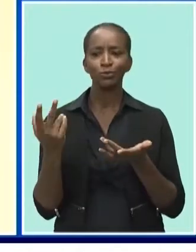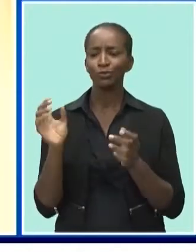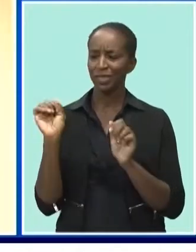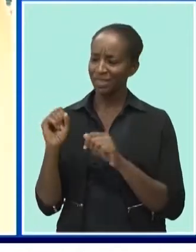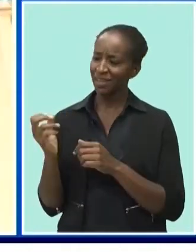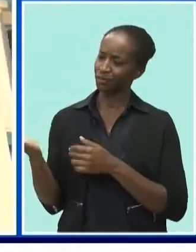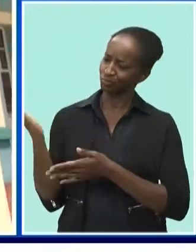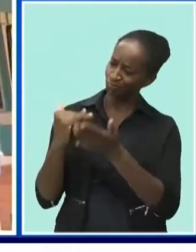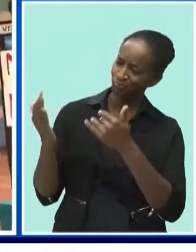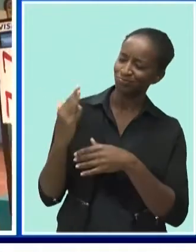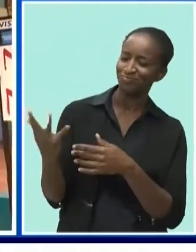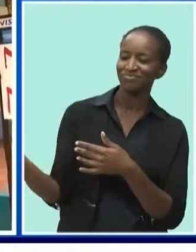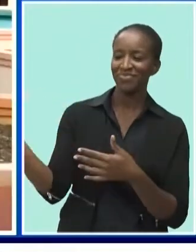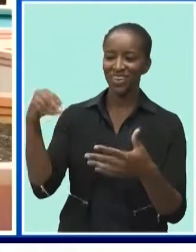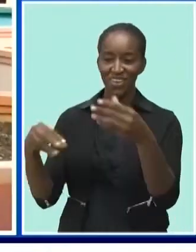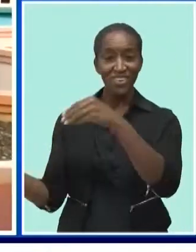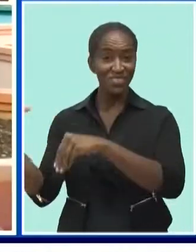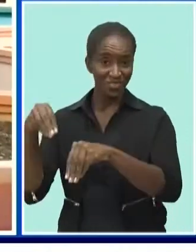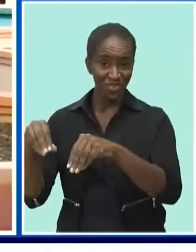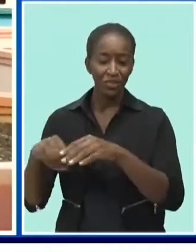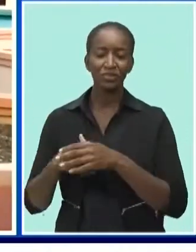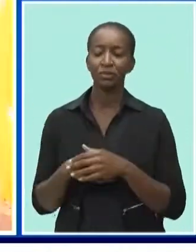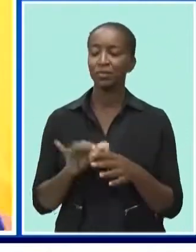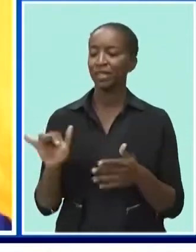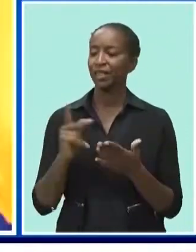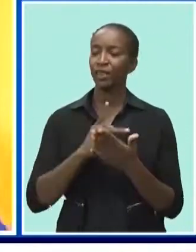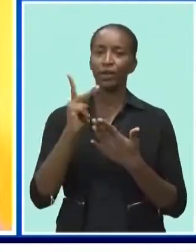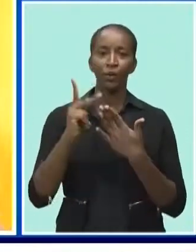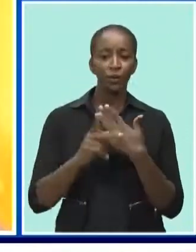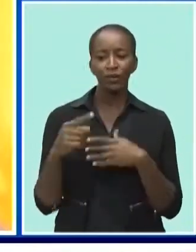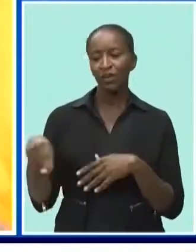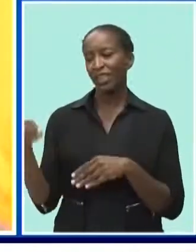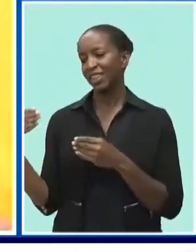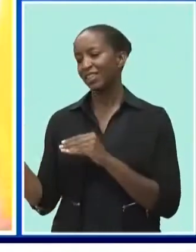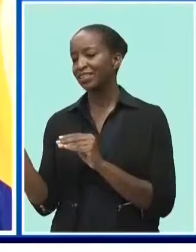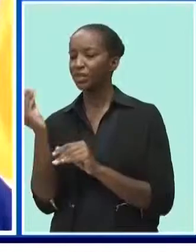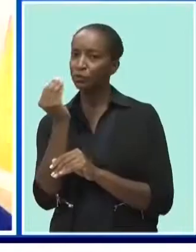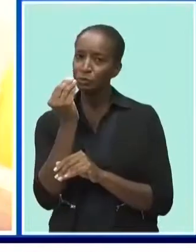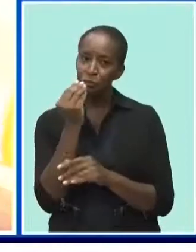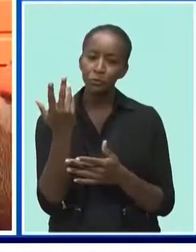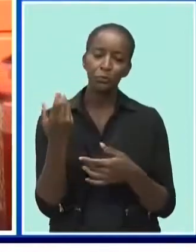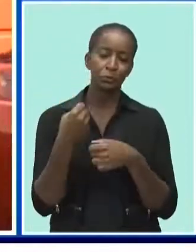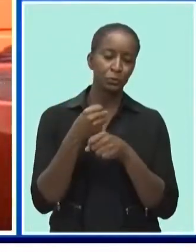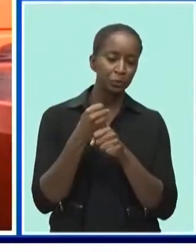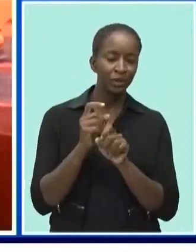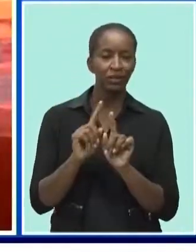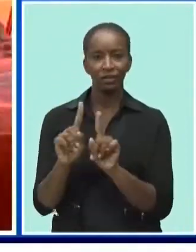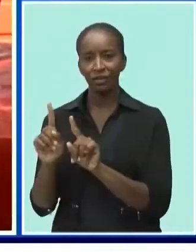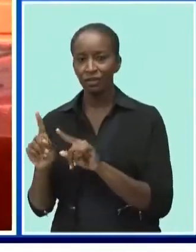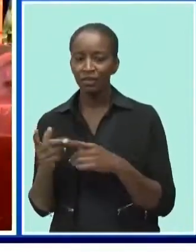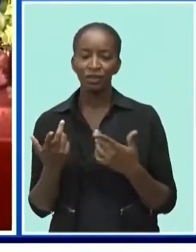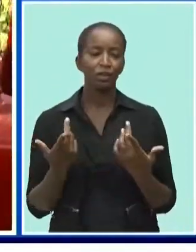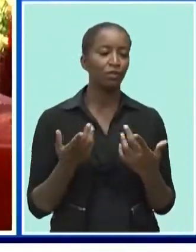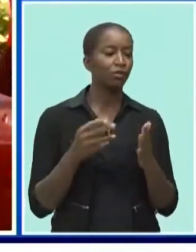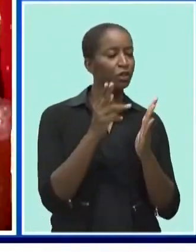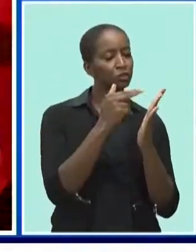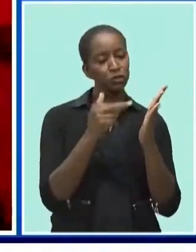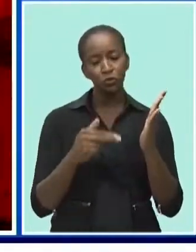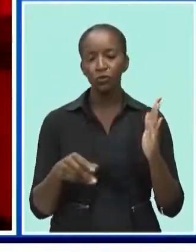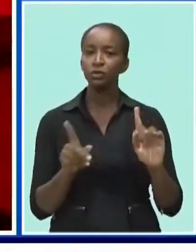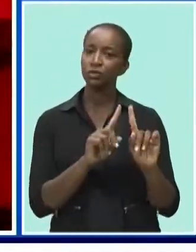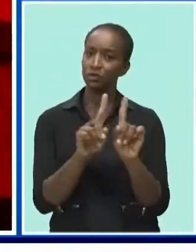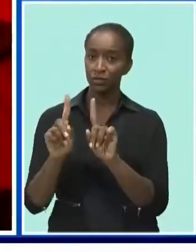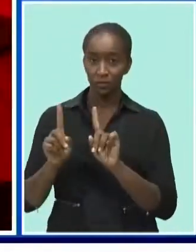initiative will allow craft people, food vendors, entertainers, artists, and a number of other small business people to connect with